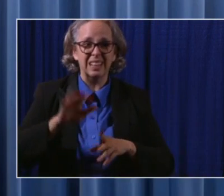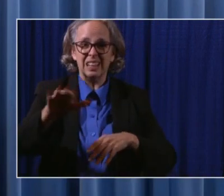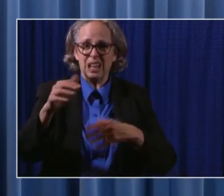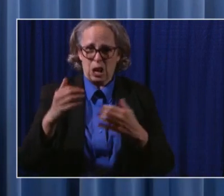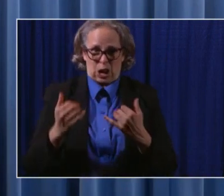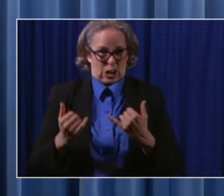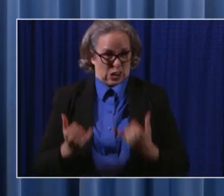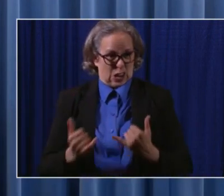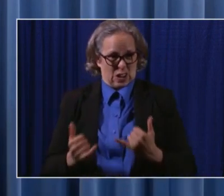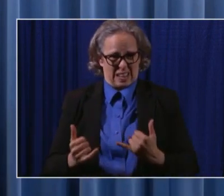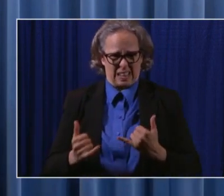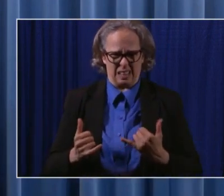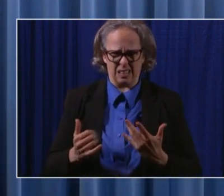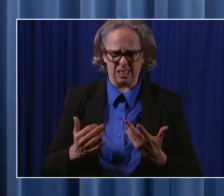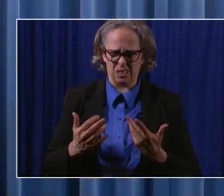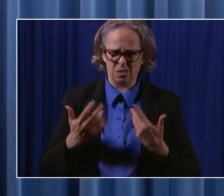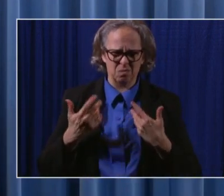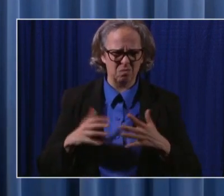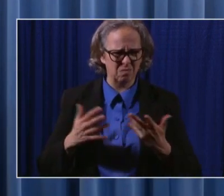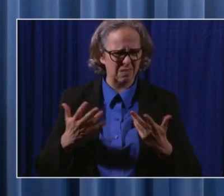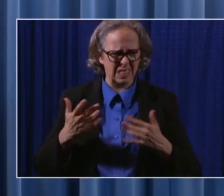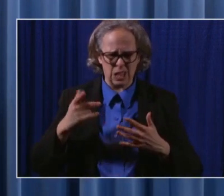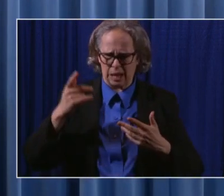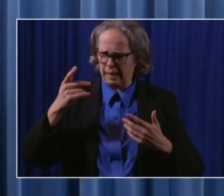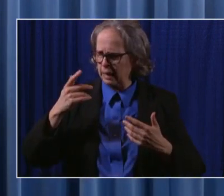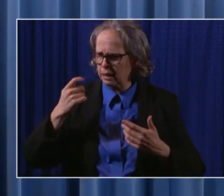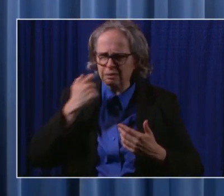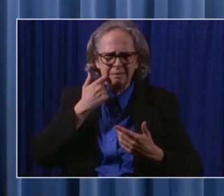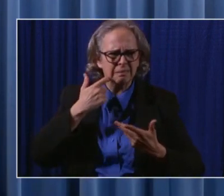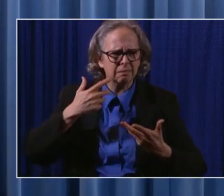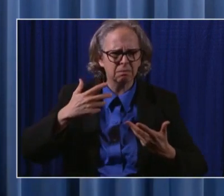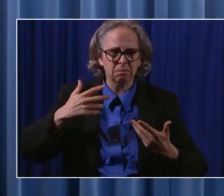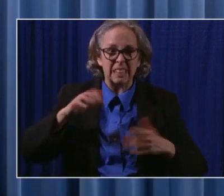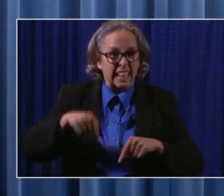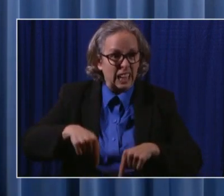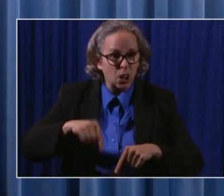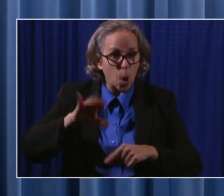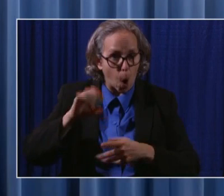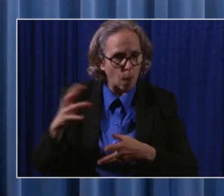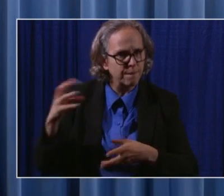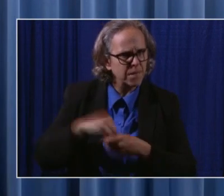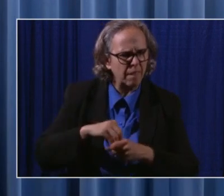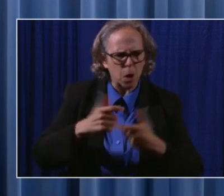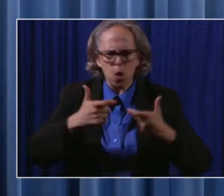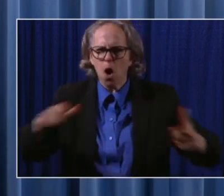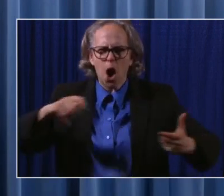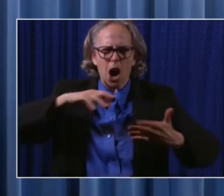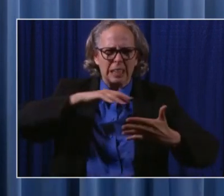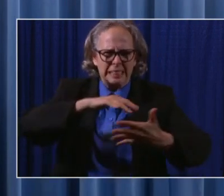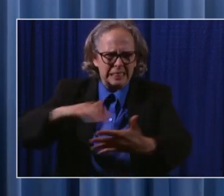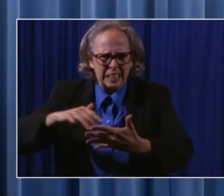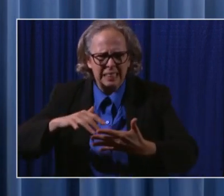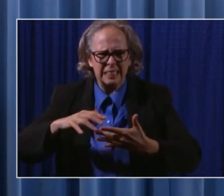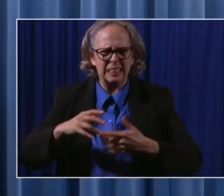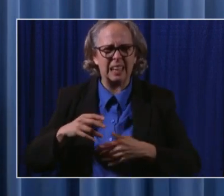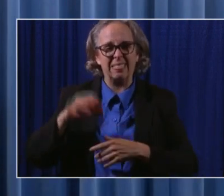has participated in child care. It is possible that data that will come back from that, and we do not have that data